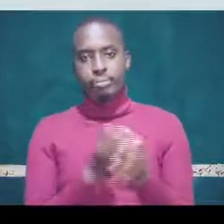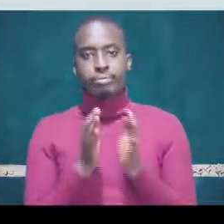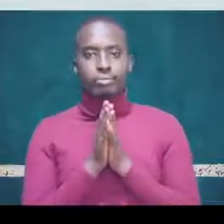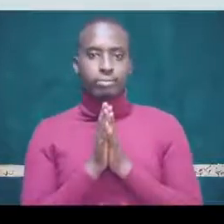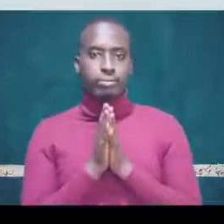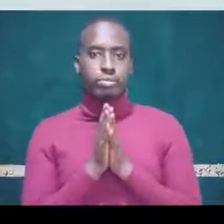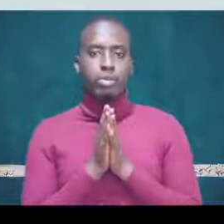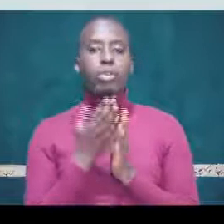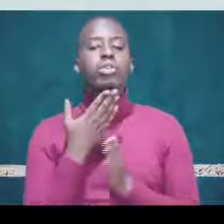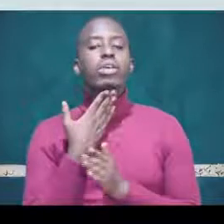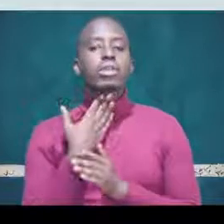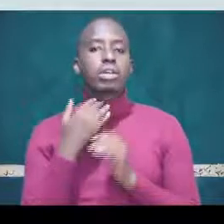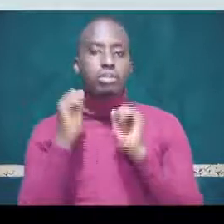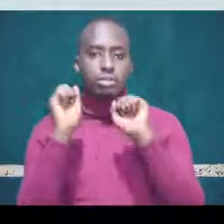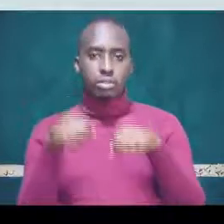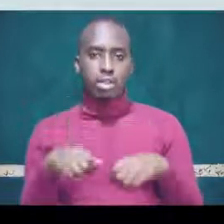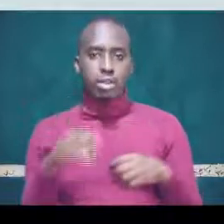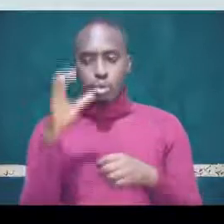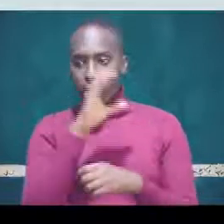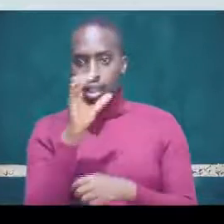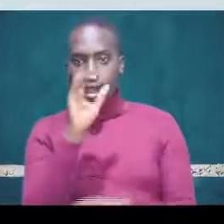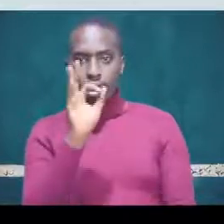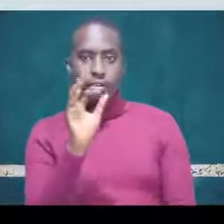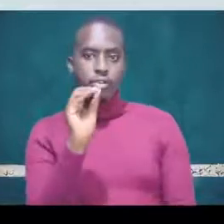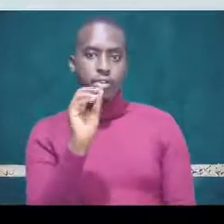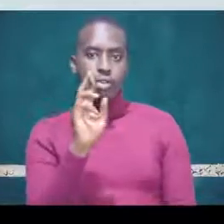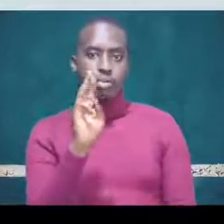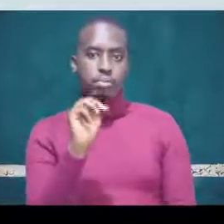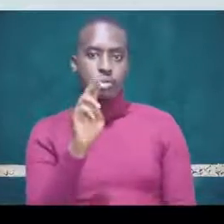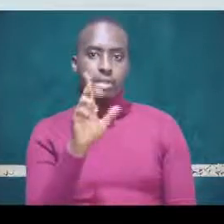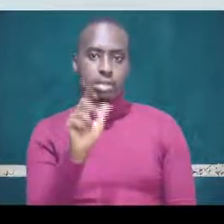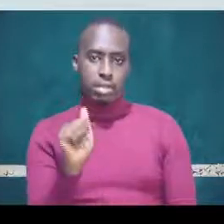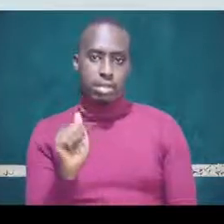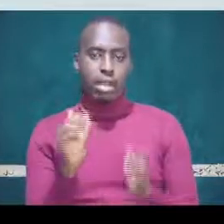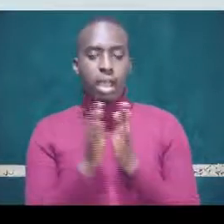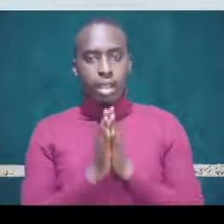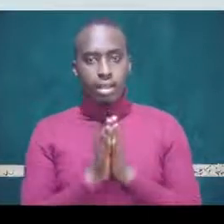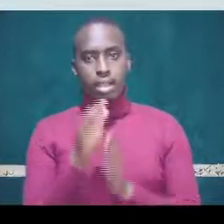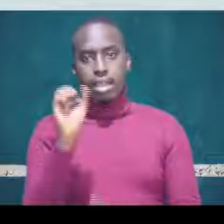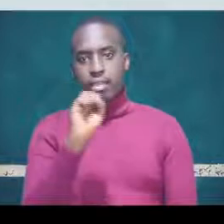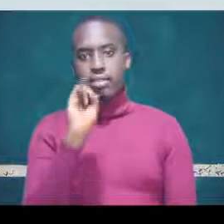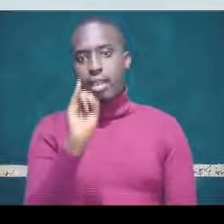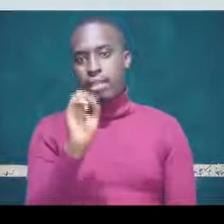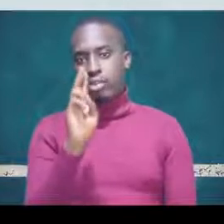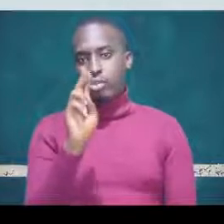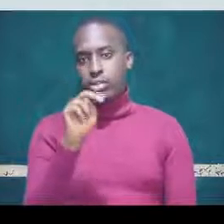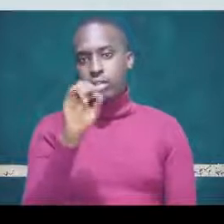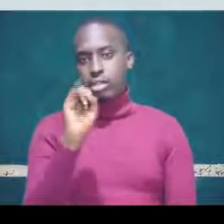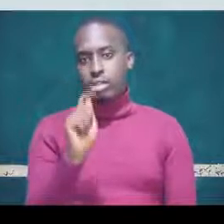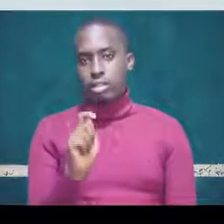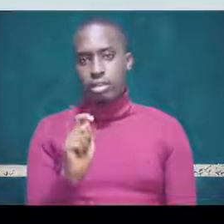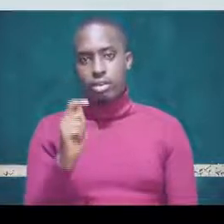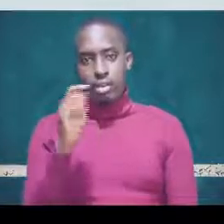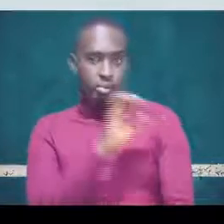able to derive the formula of power and also state the SI unit of power. We want to